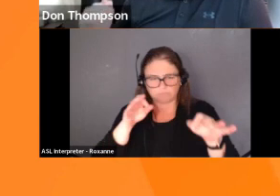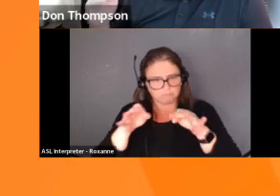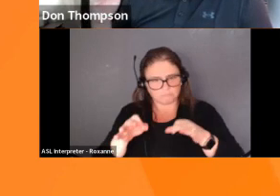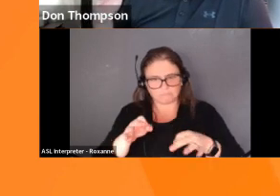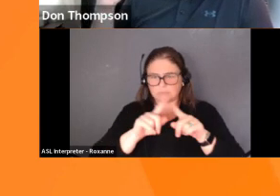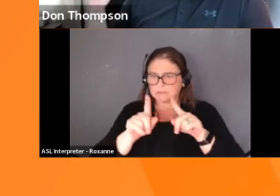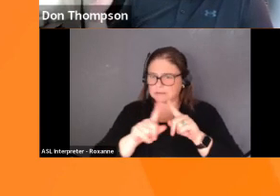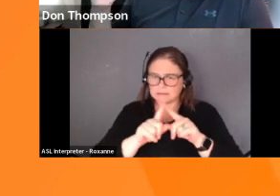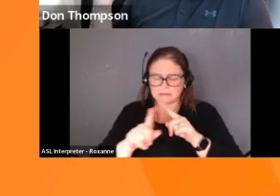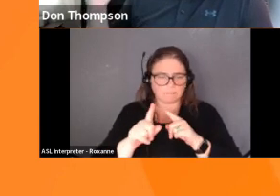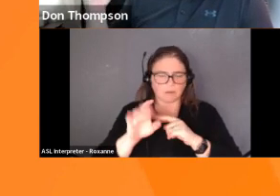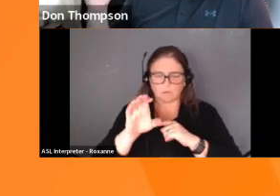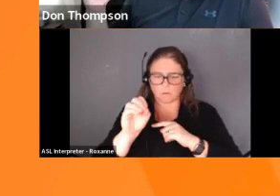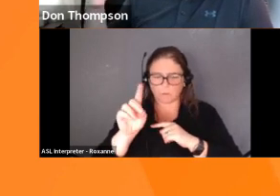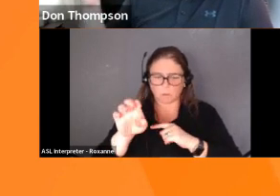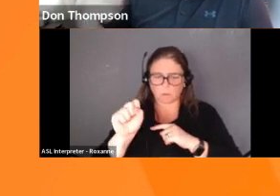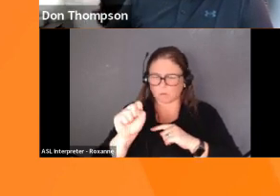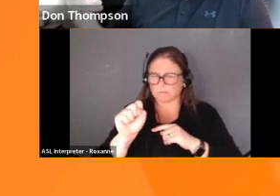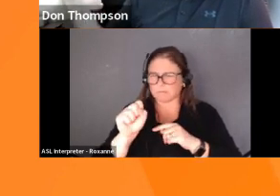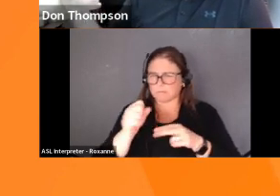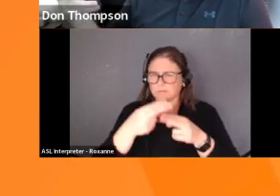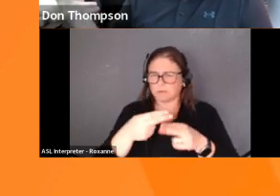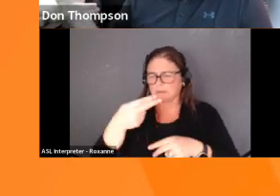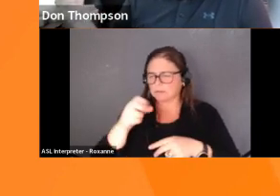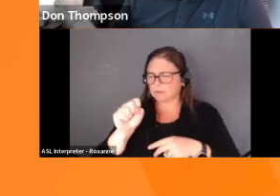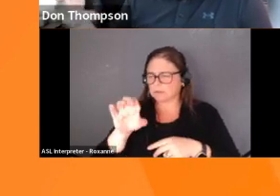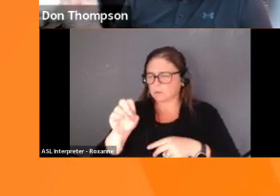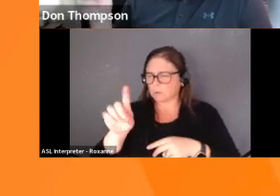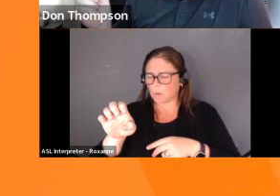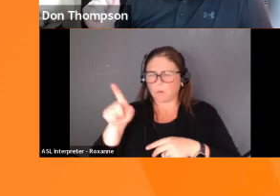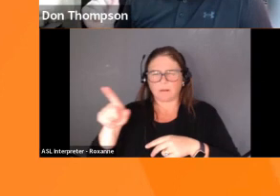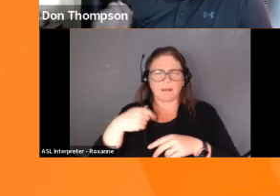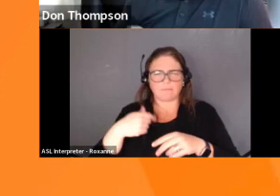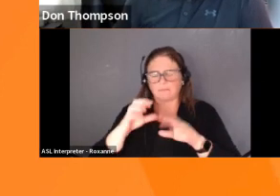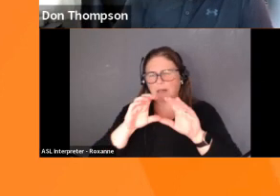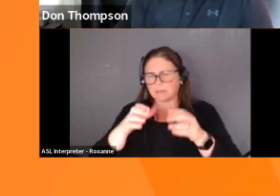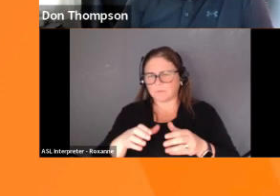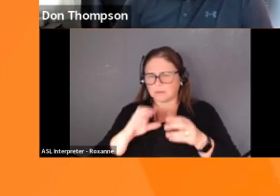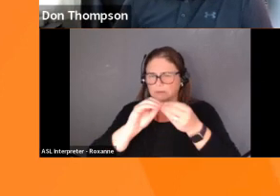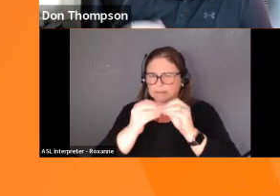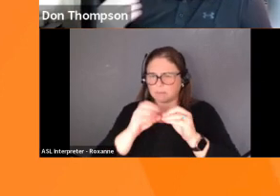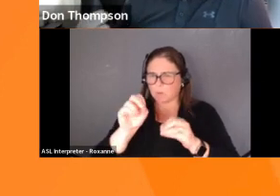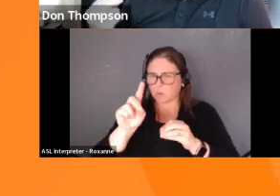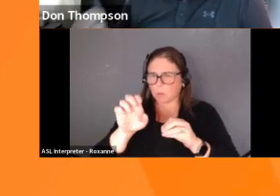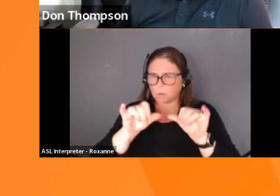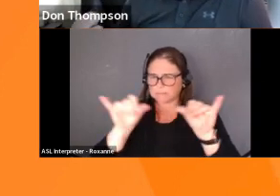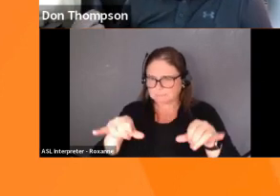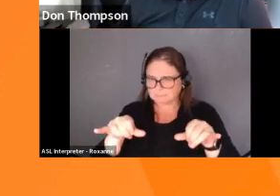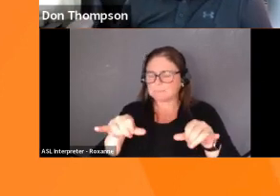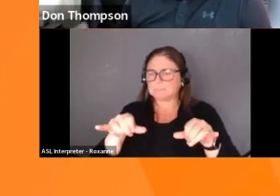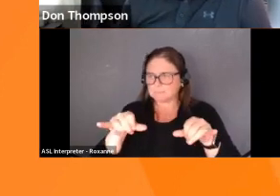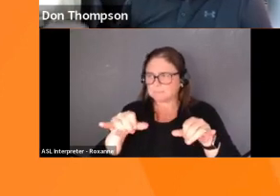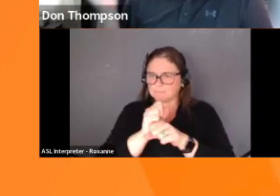codes, the classification numbering system they use for different products to make sure that they get the right